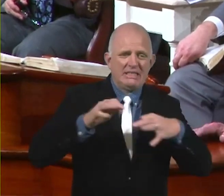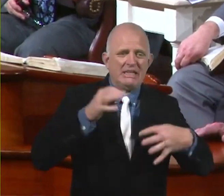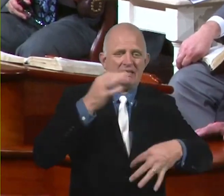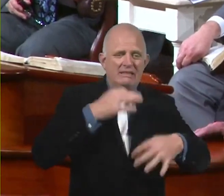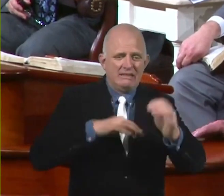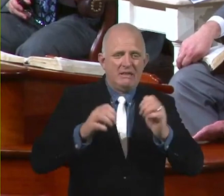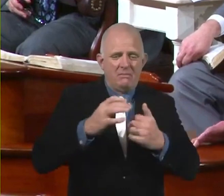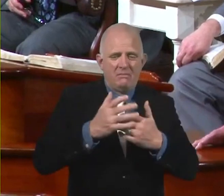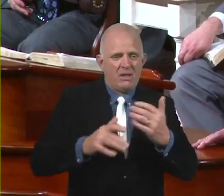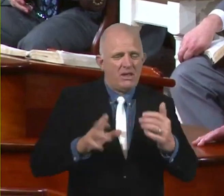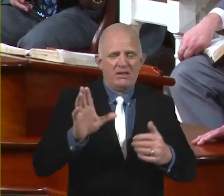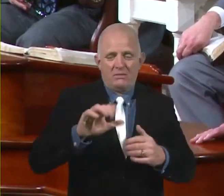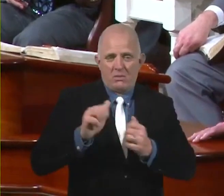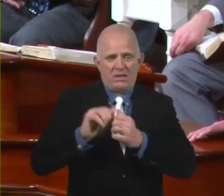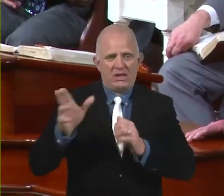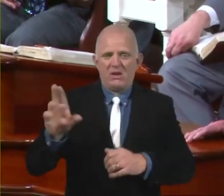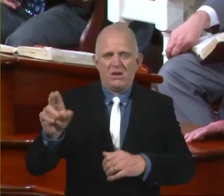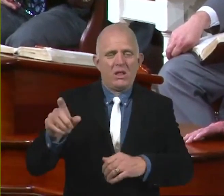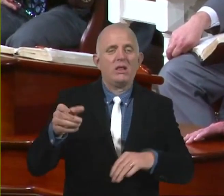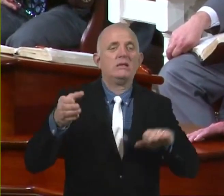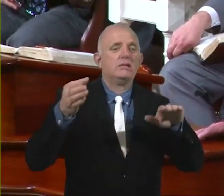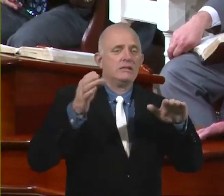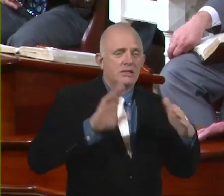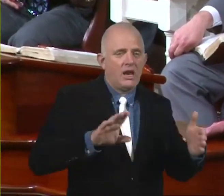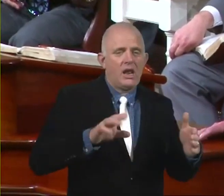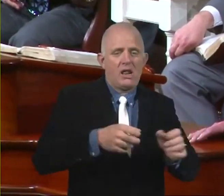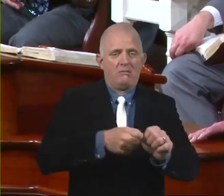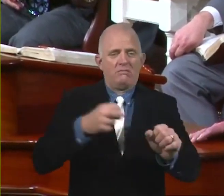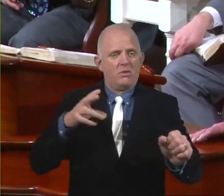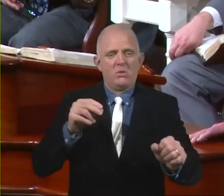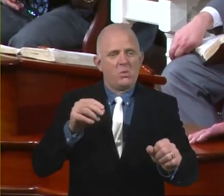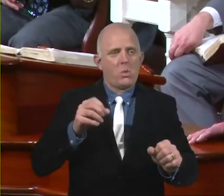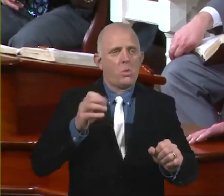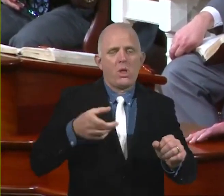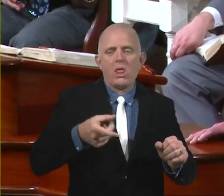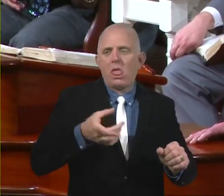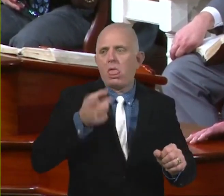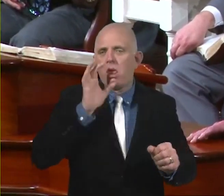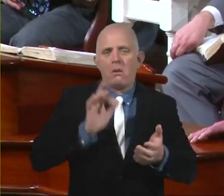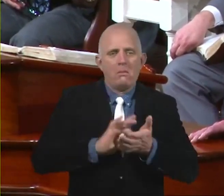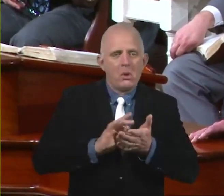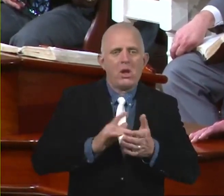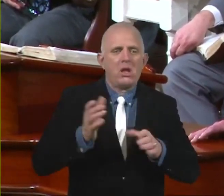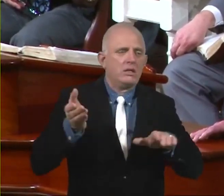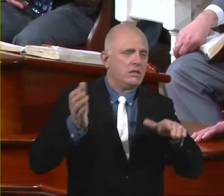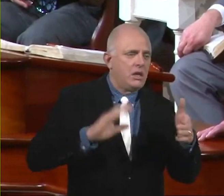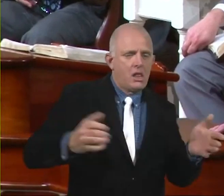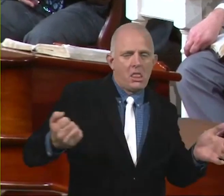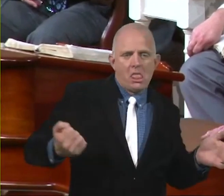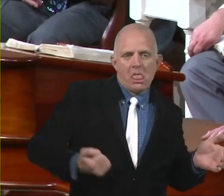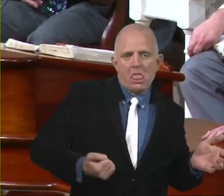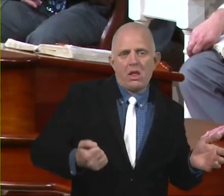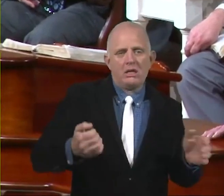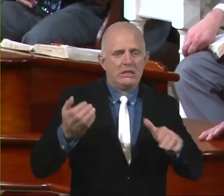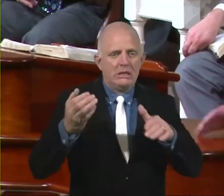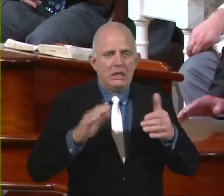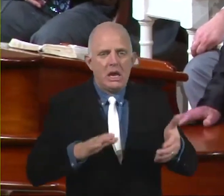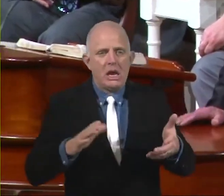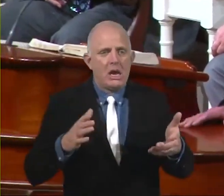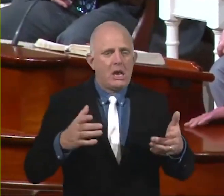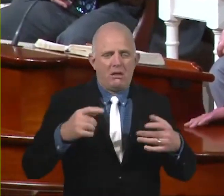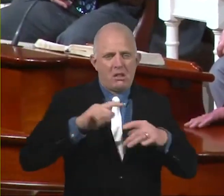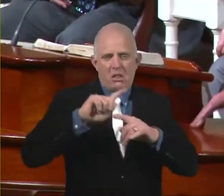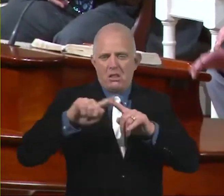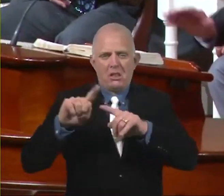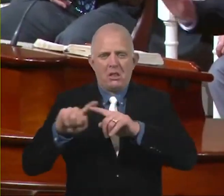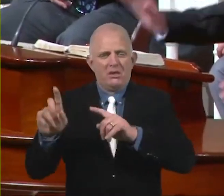to know, if he died with an arrow, if he died from poison, if he died from a stabbed knife, if he died from a sickness, he wasn't